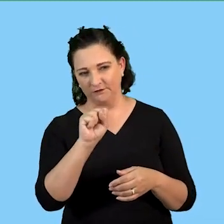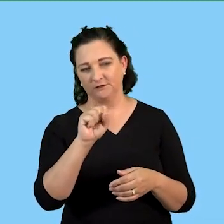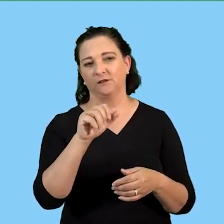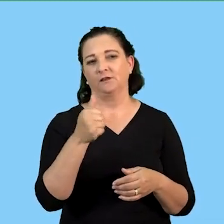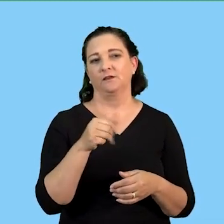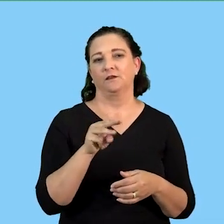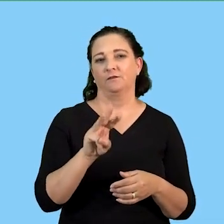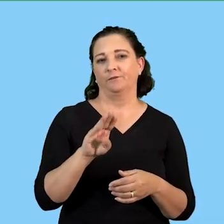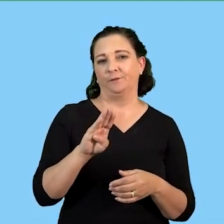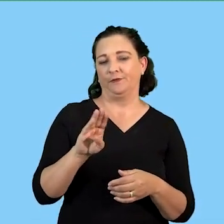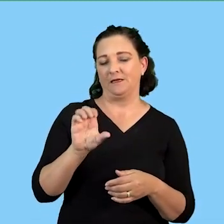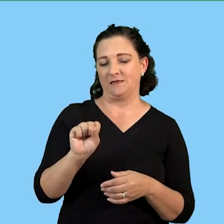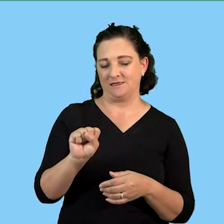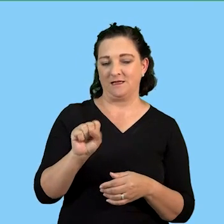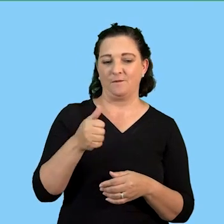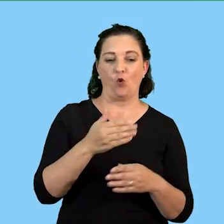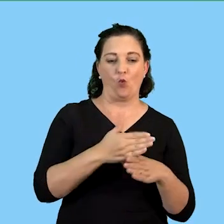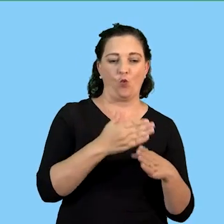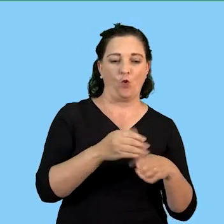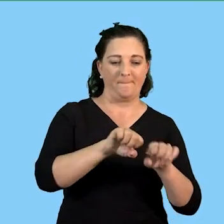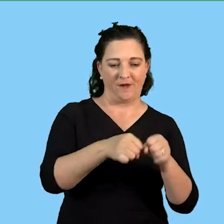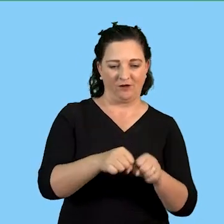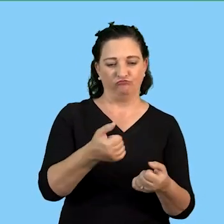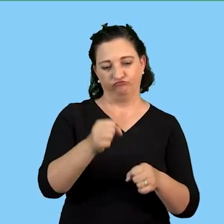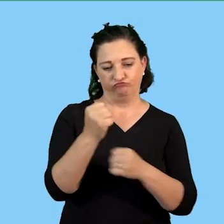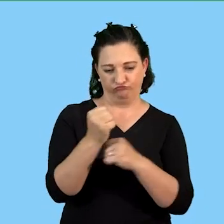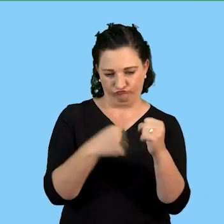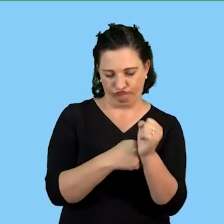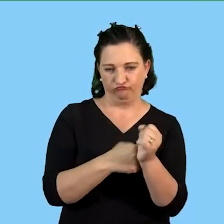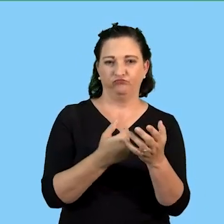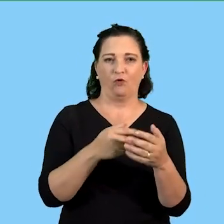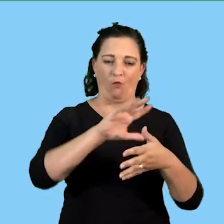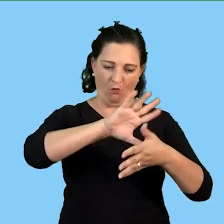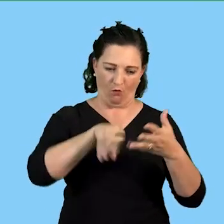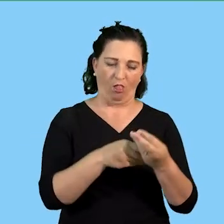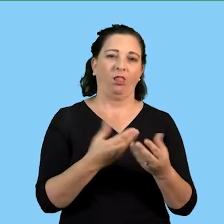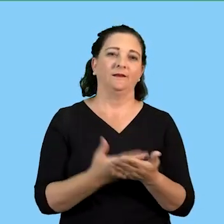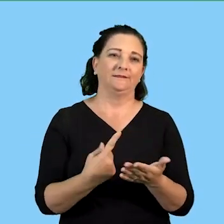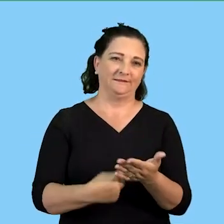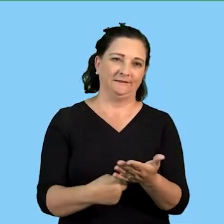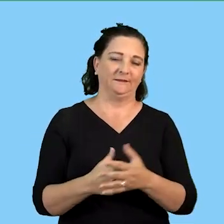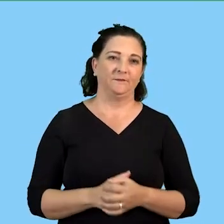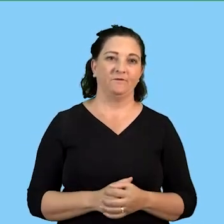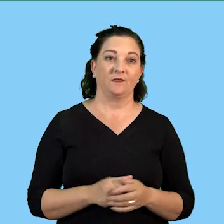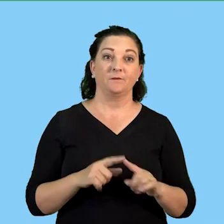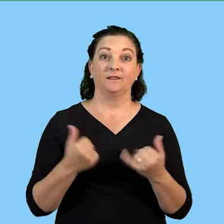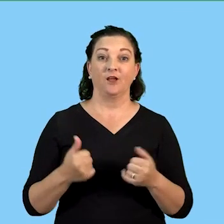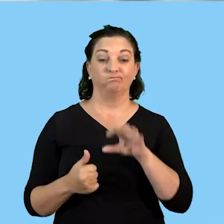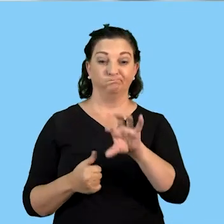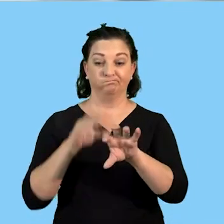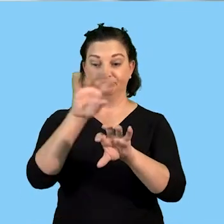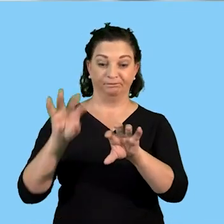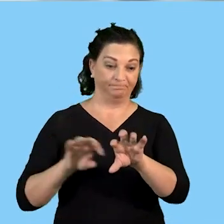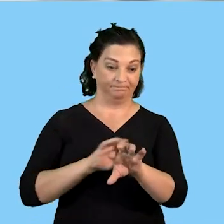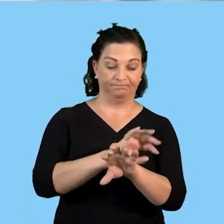Gantt charts or work breakdown structure. Now, let's look at our concept map. Our concept map has